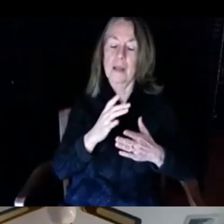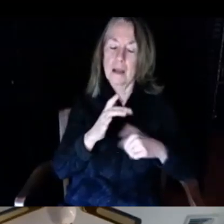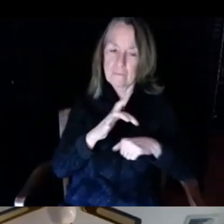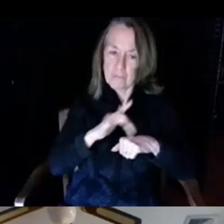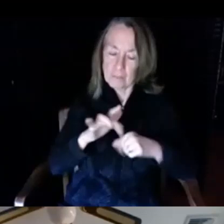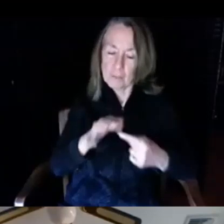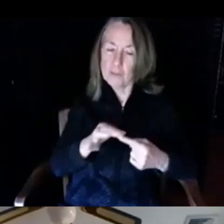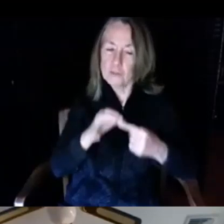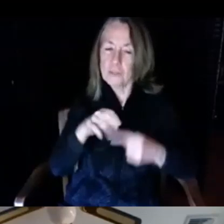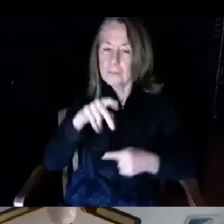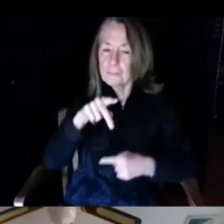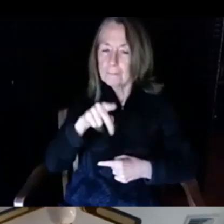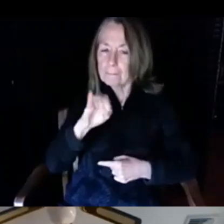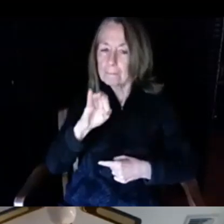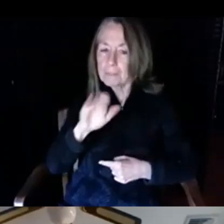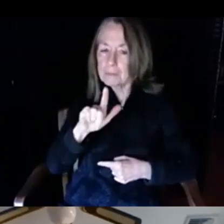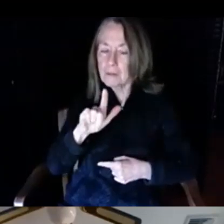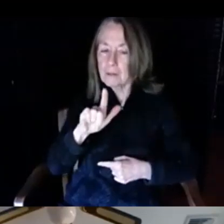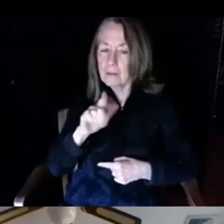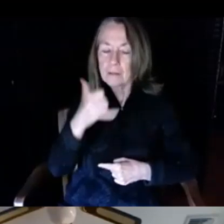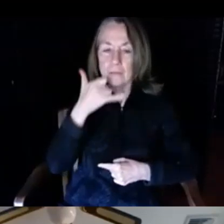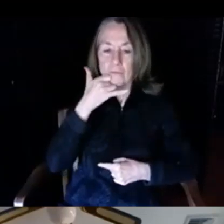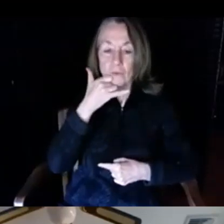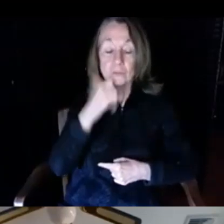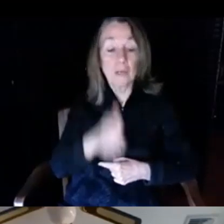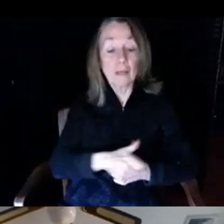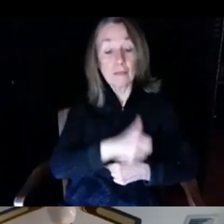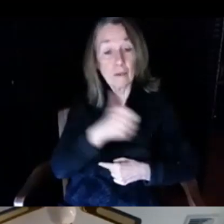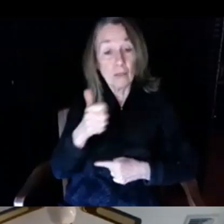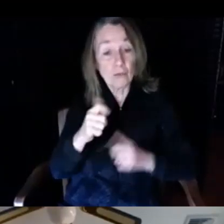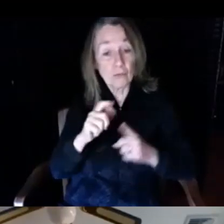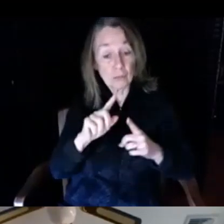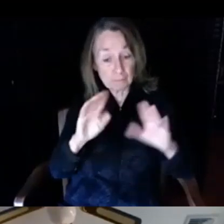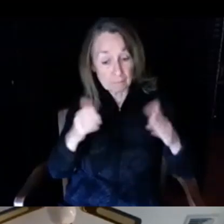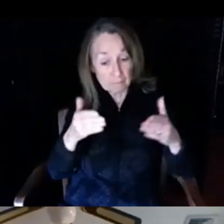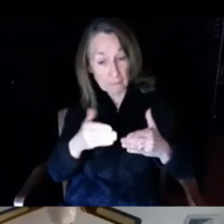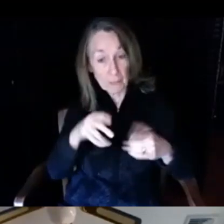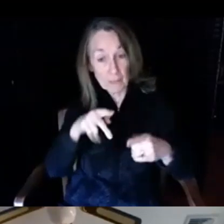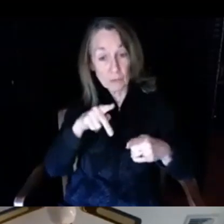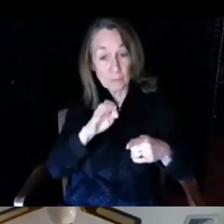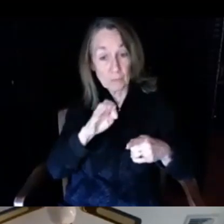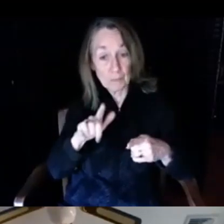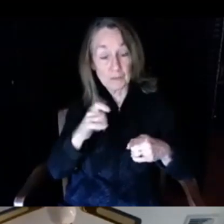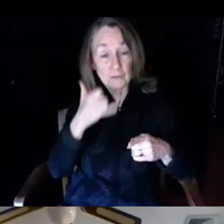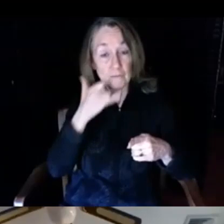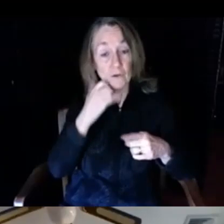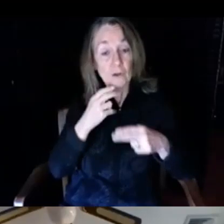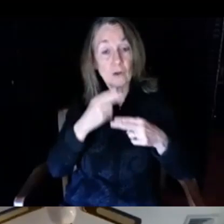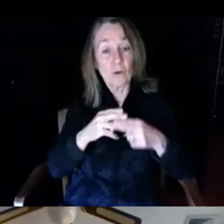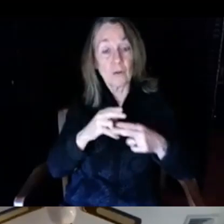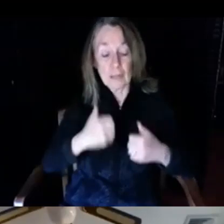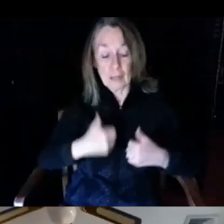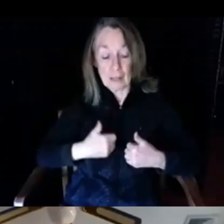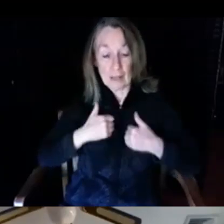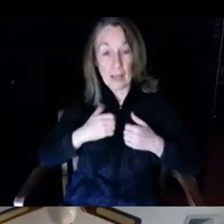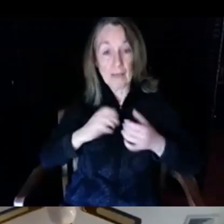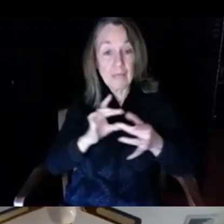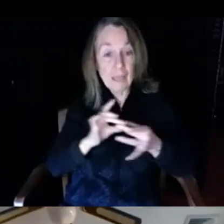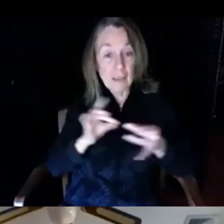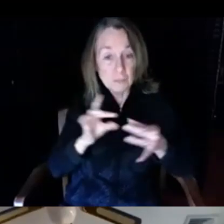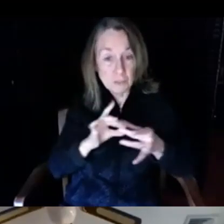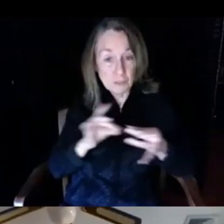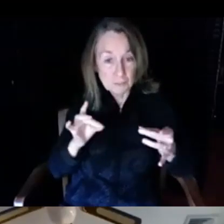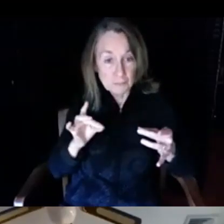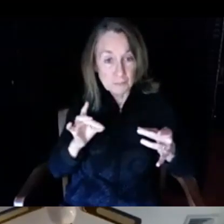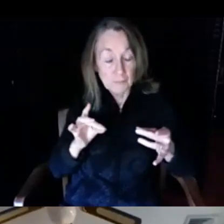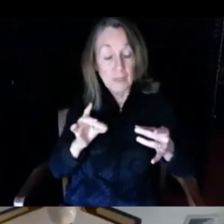models. The other thing that is exclusive right now to the Pixel phone is something called Live Caption. And it's